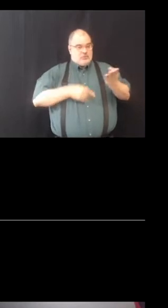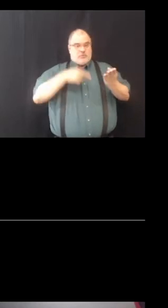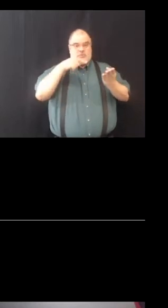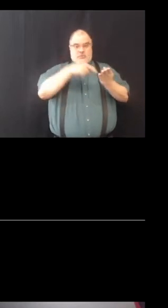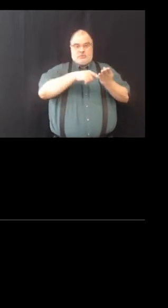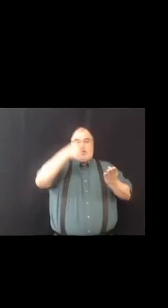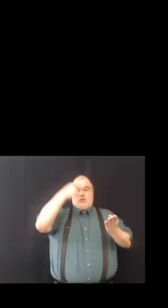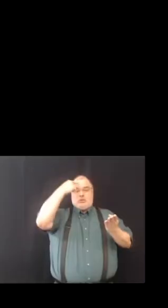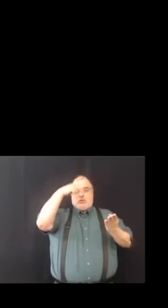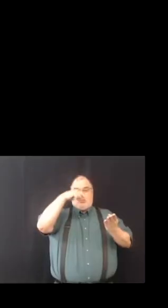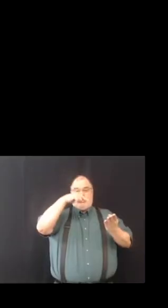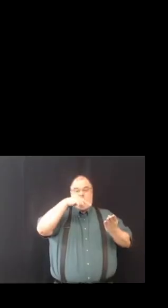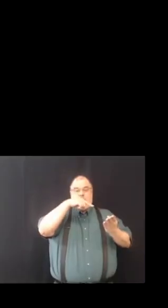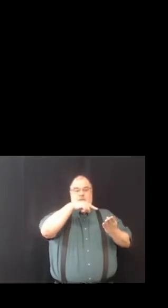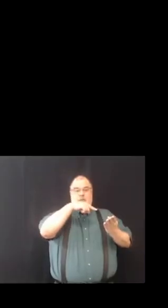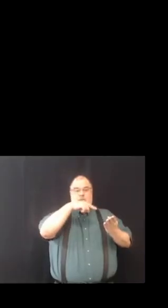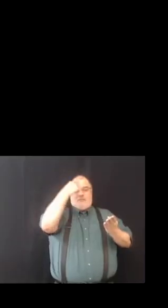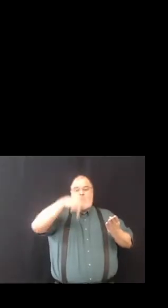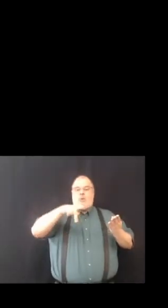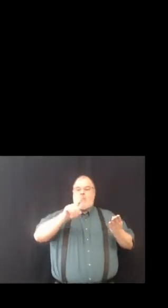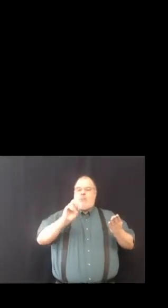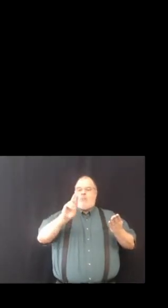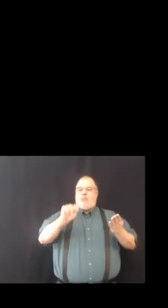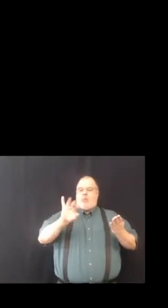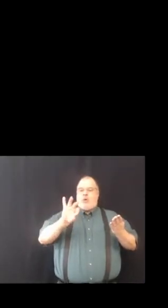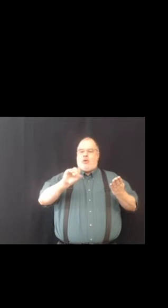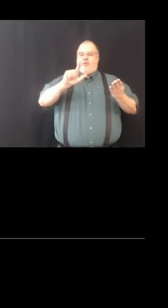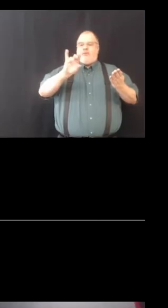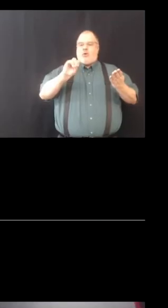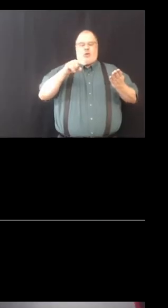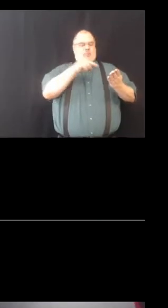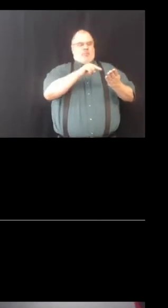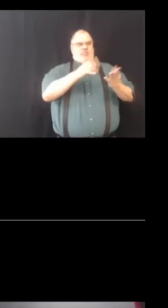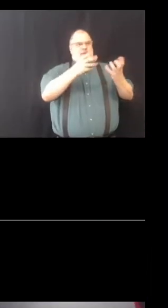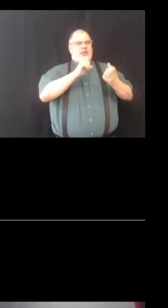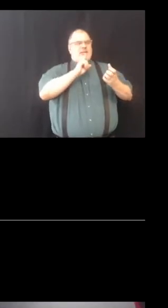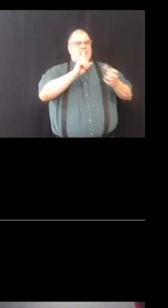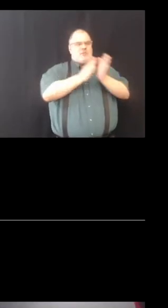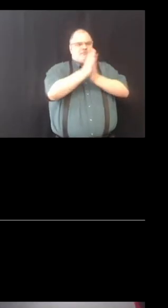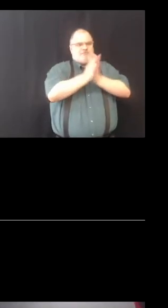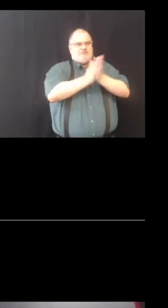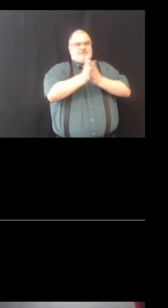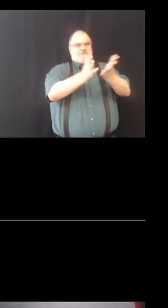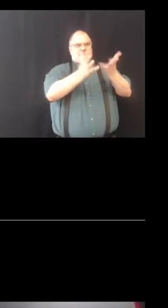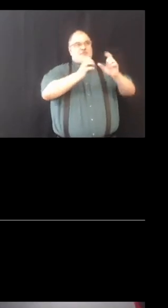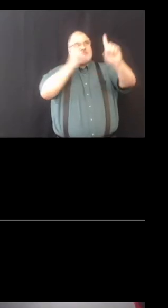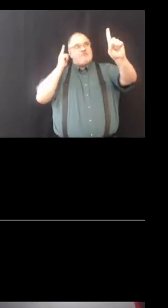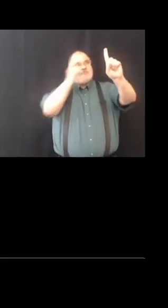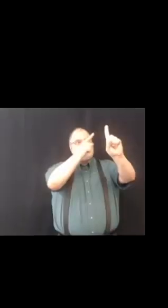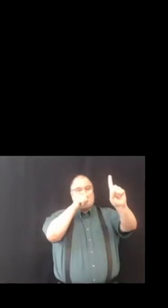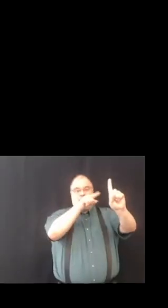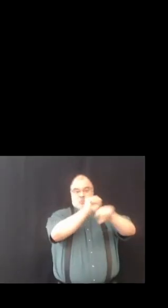disabilities and unique abilities that are really looking to land their dream job. We are so fortunate to